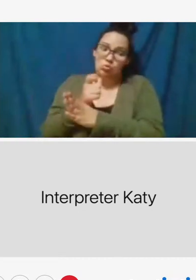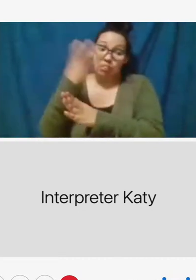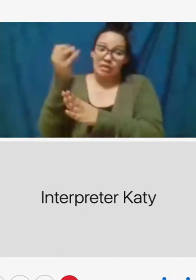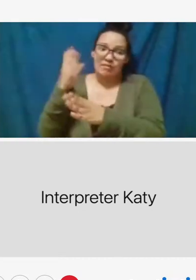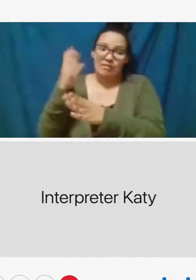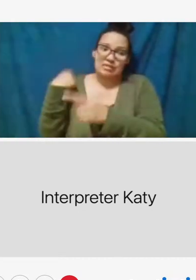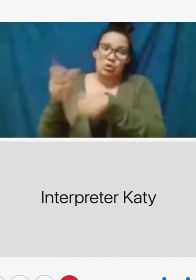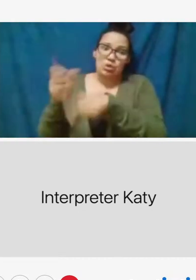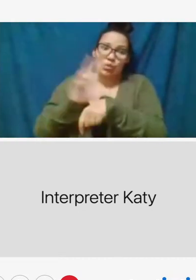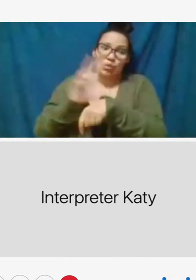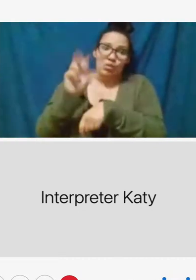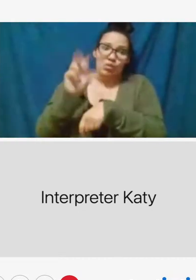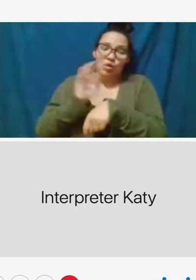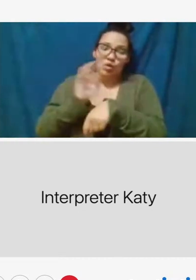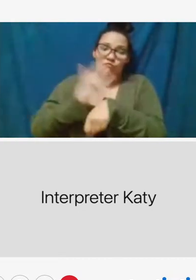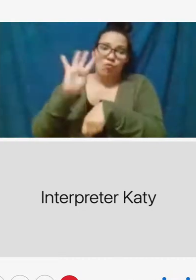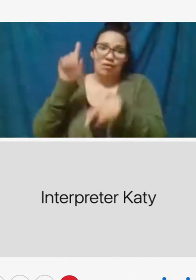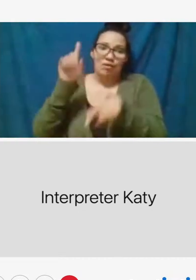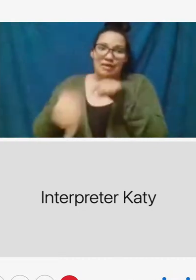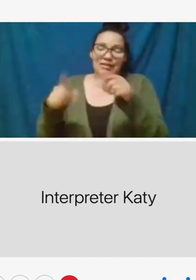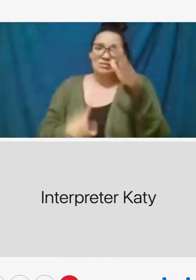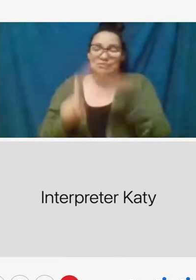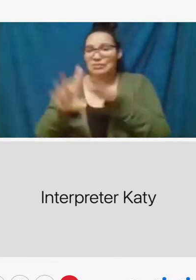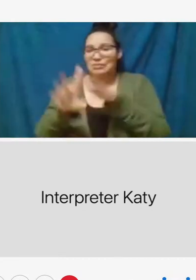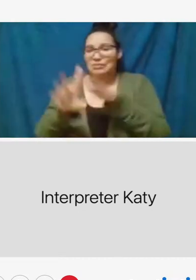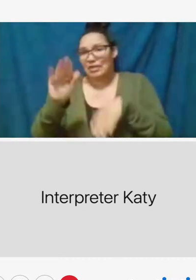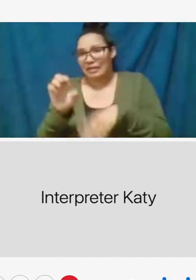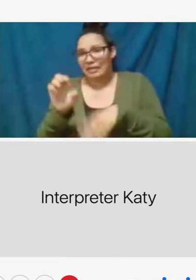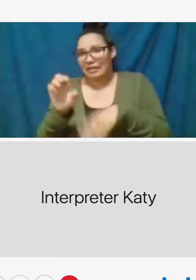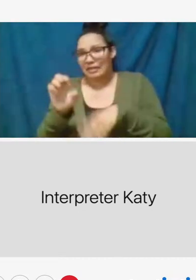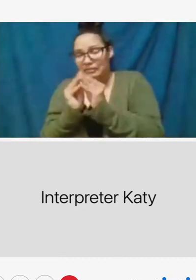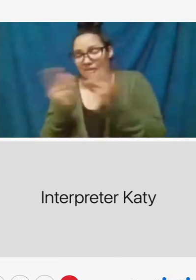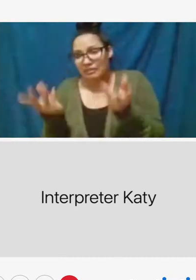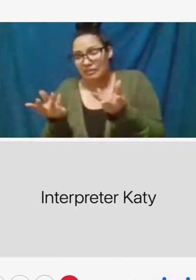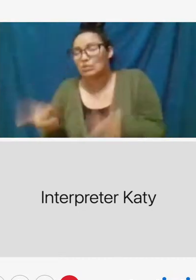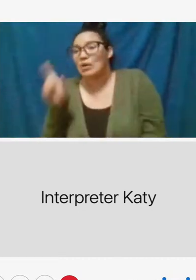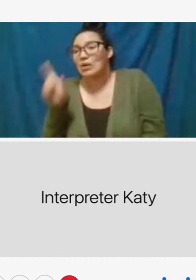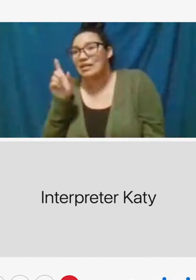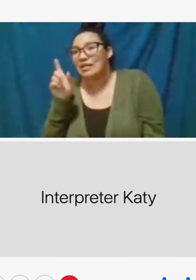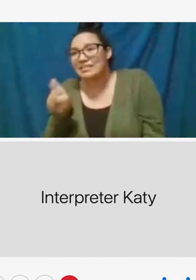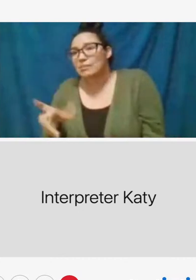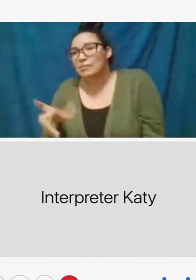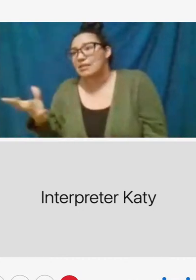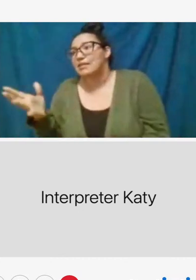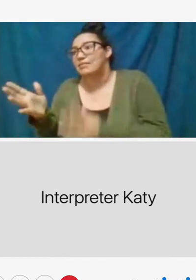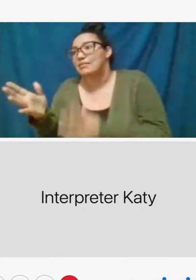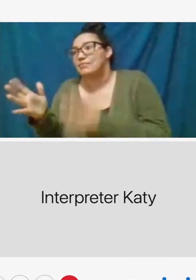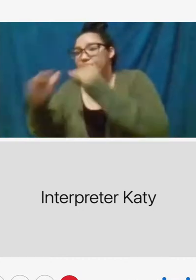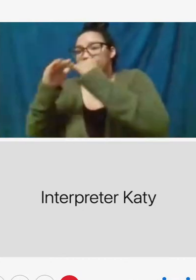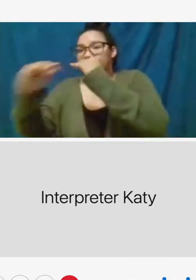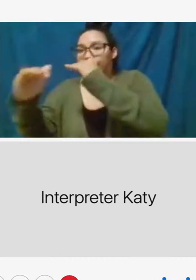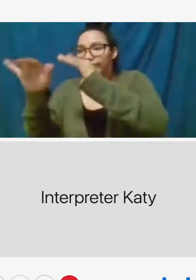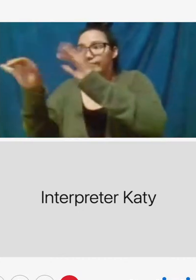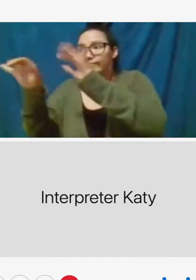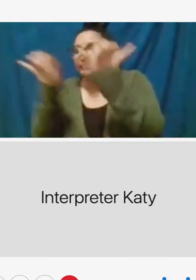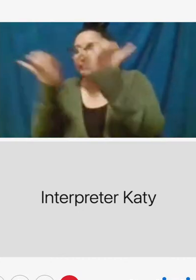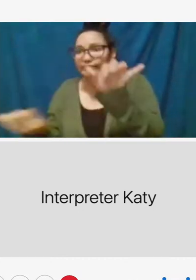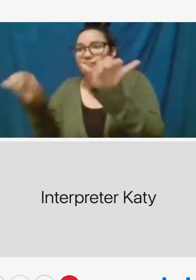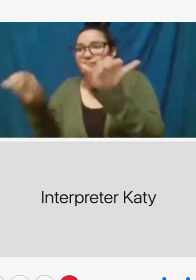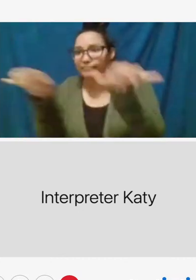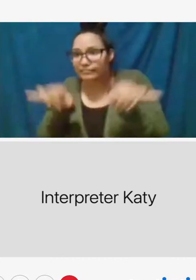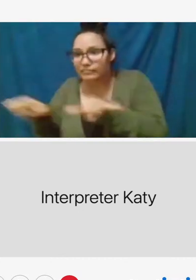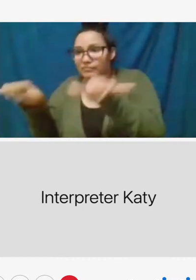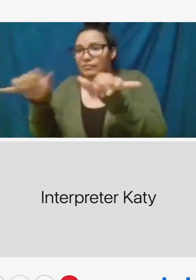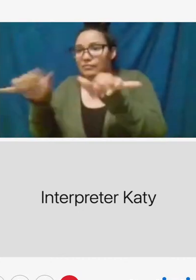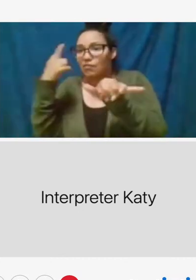o'clock can't make those meetings so it needs to be there needs to be parity and equity for our staff as well and and um not a